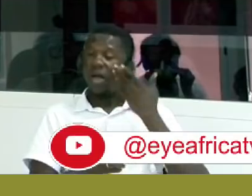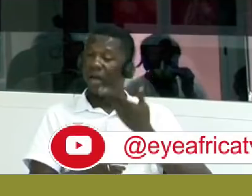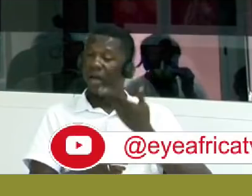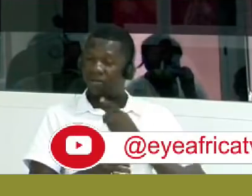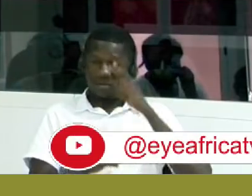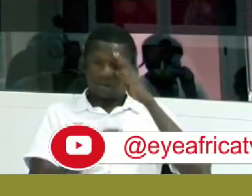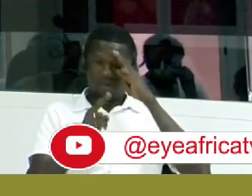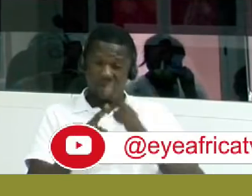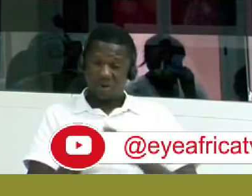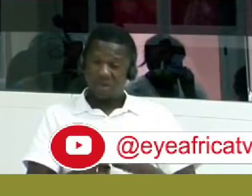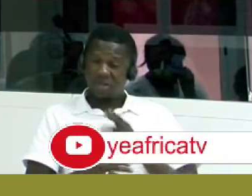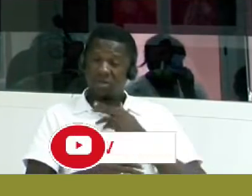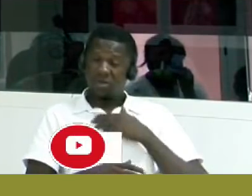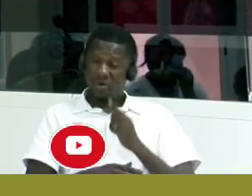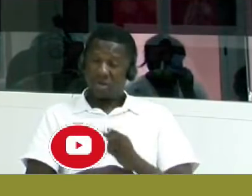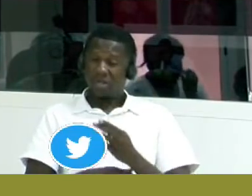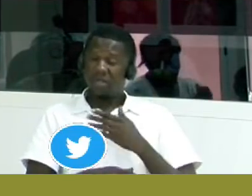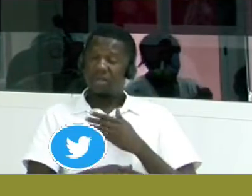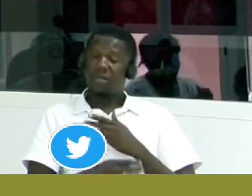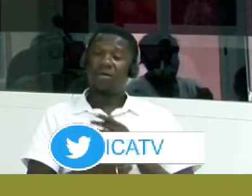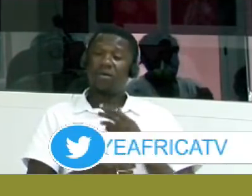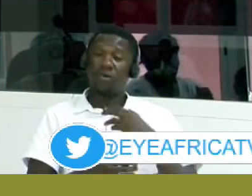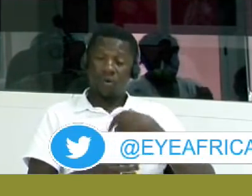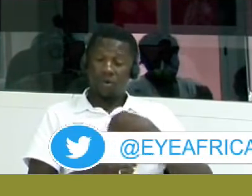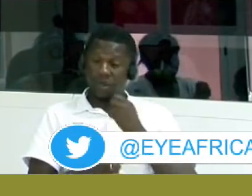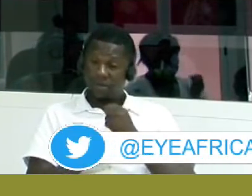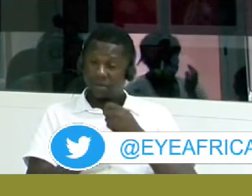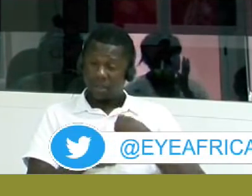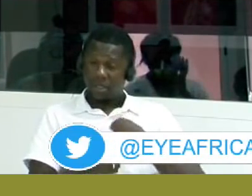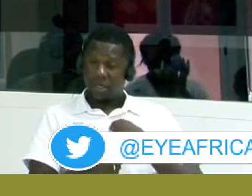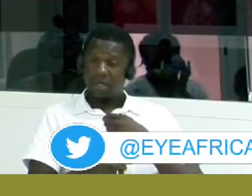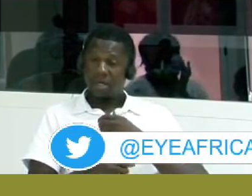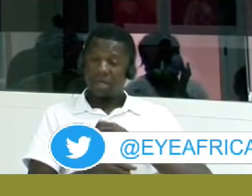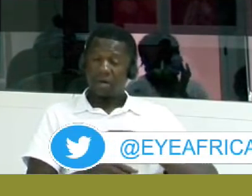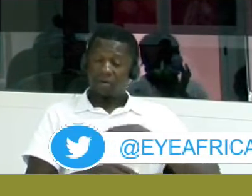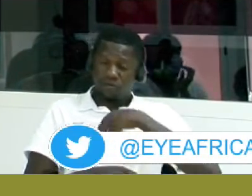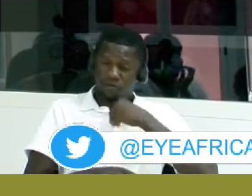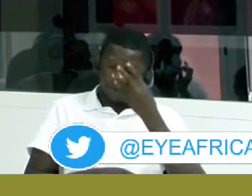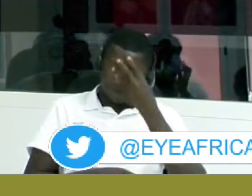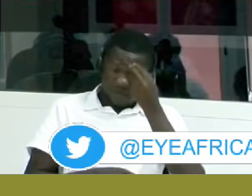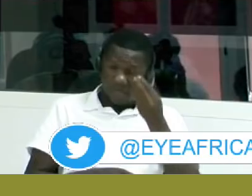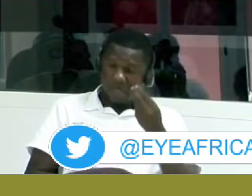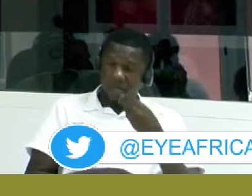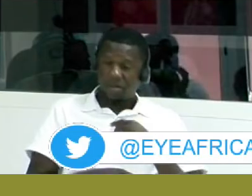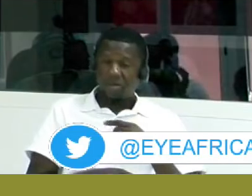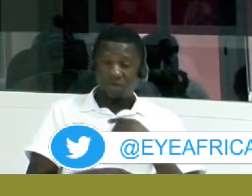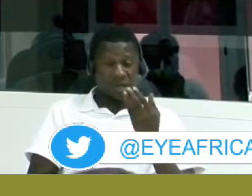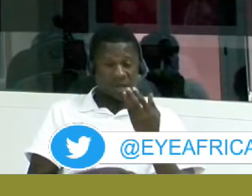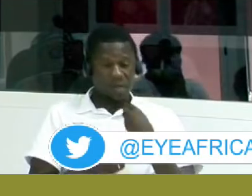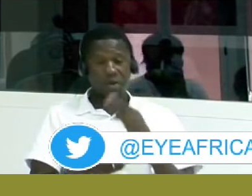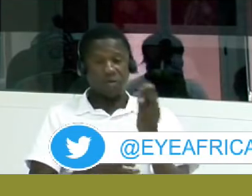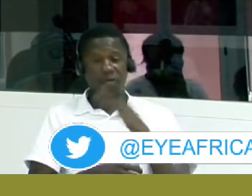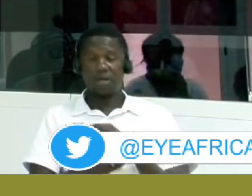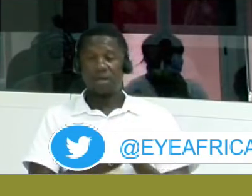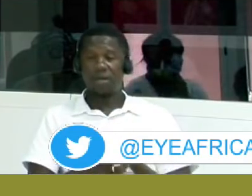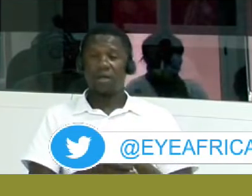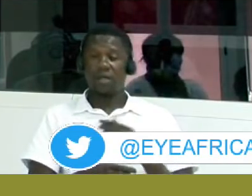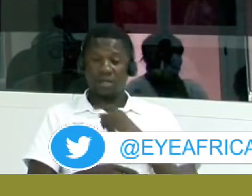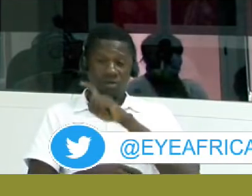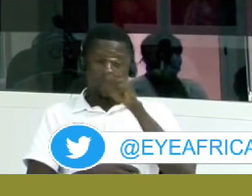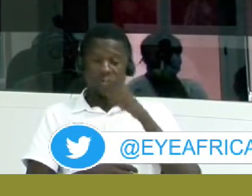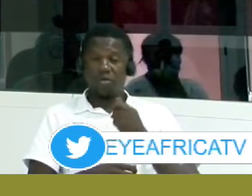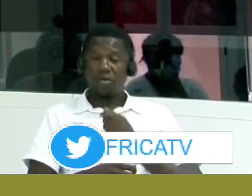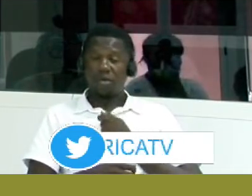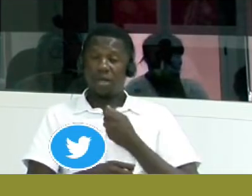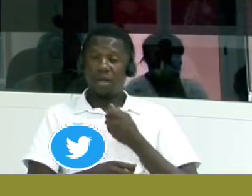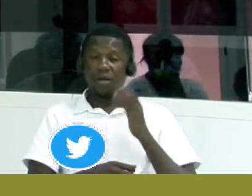And if you want to get me angry, just tell me lies. I'll follow up with you. It doesn't matter who you are. And this question of being afraid. If anybody